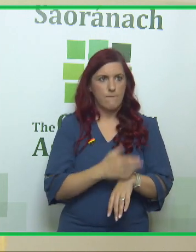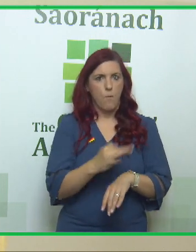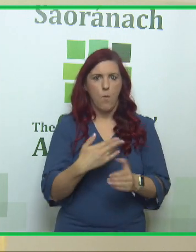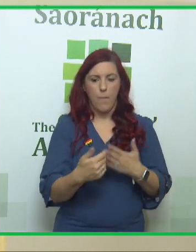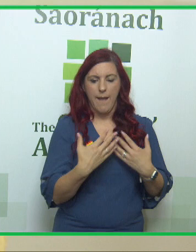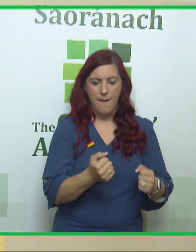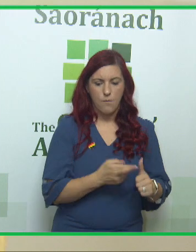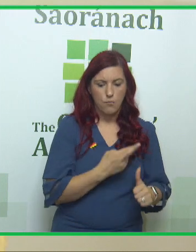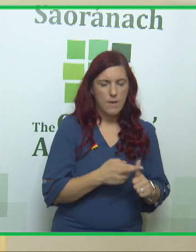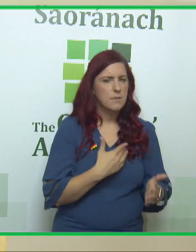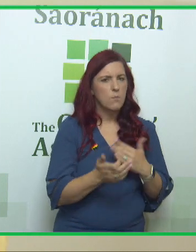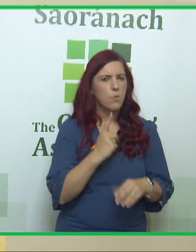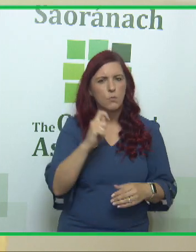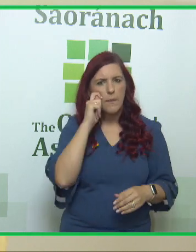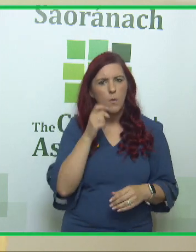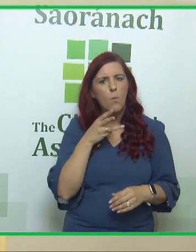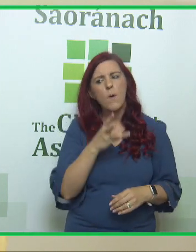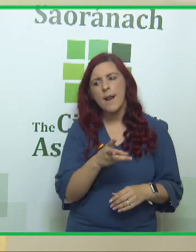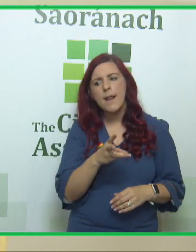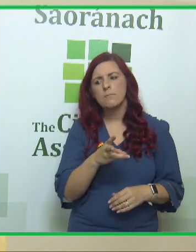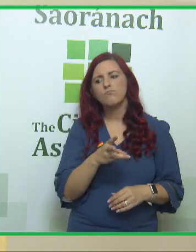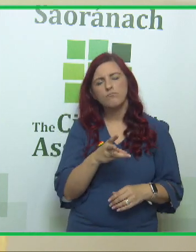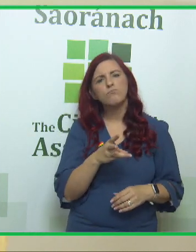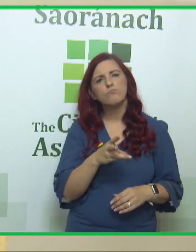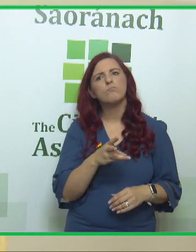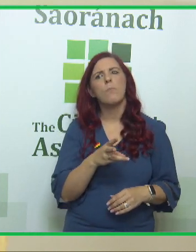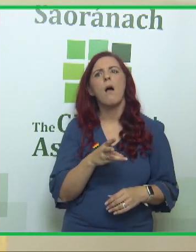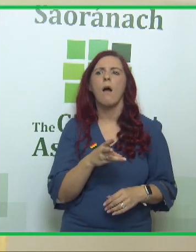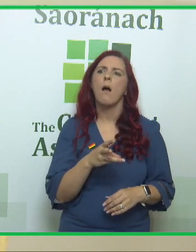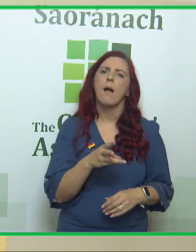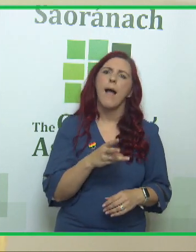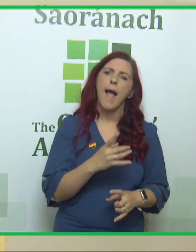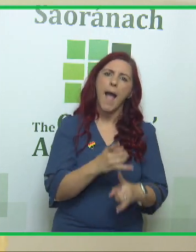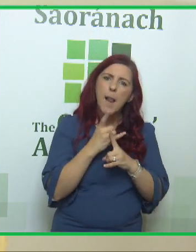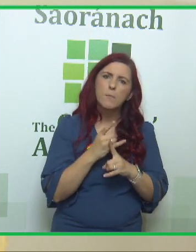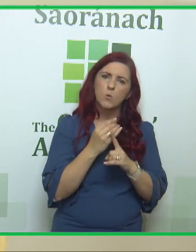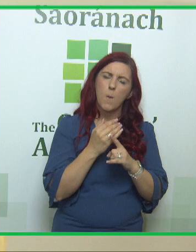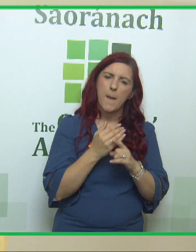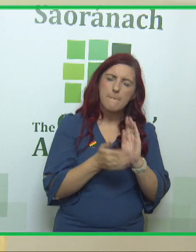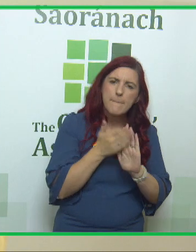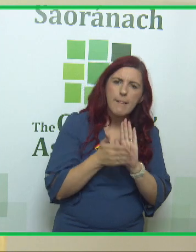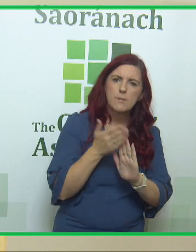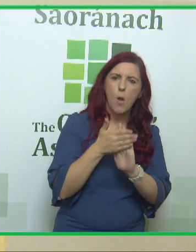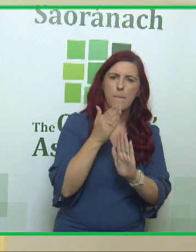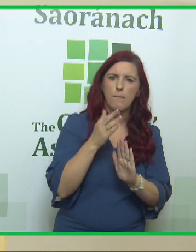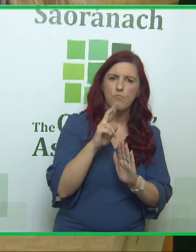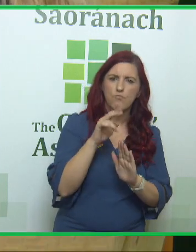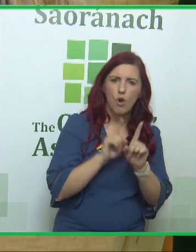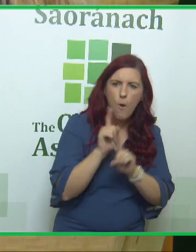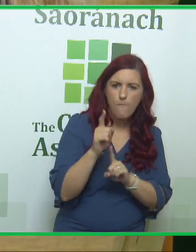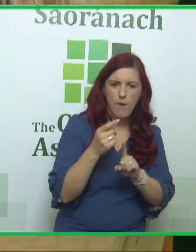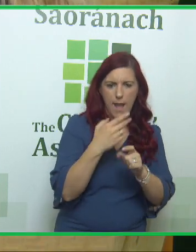what do you think is really going to bring it forward in terms of building that recovery capital? Is it peer support? Are there any